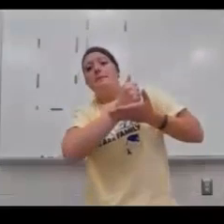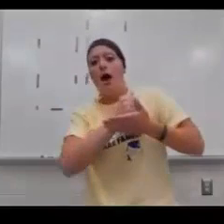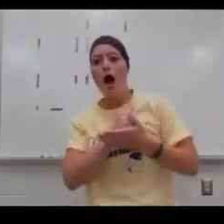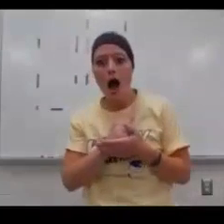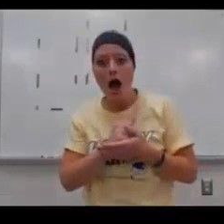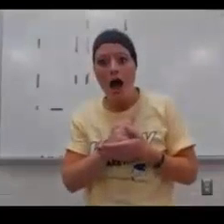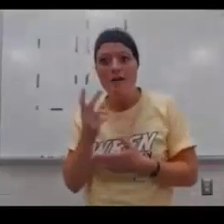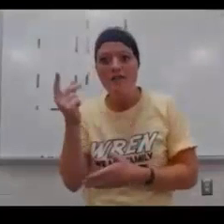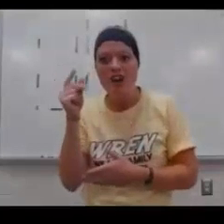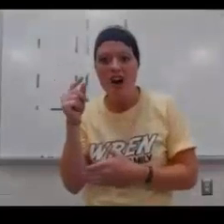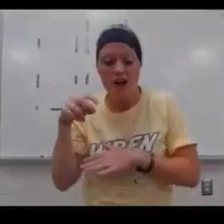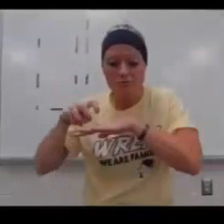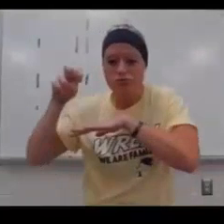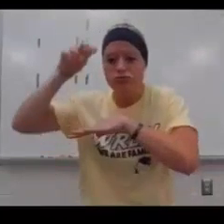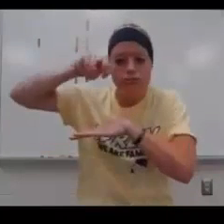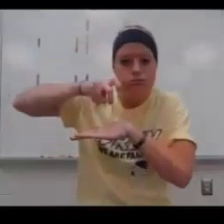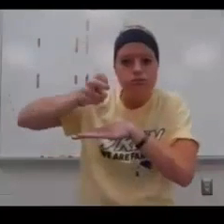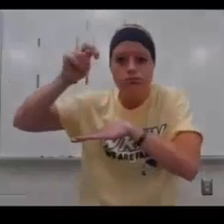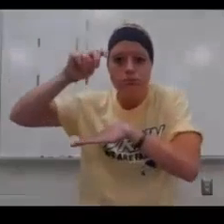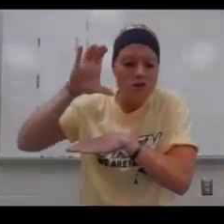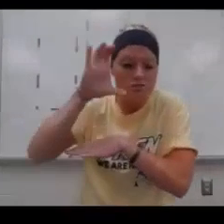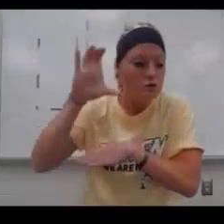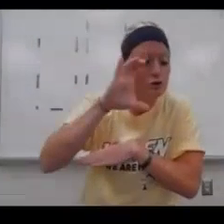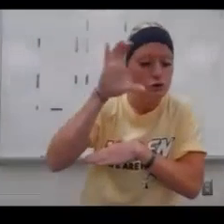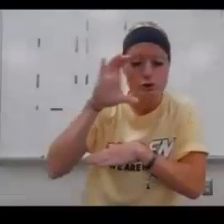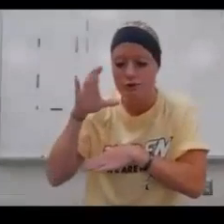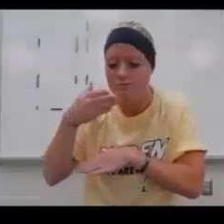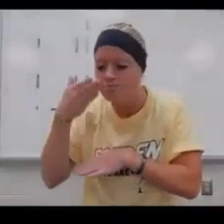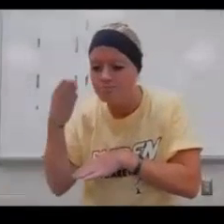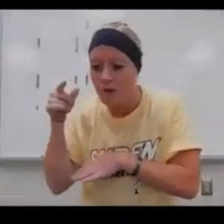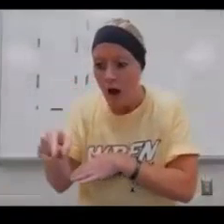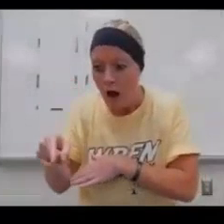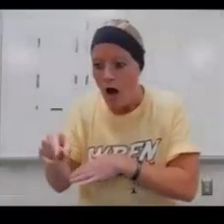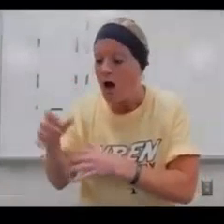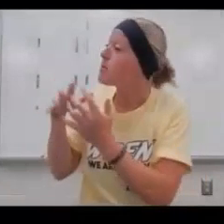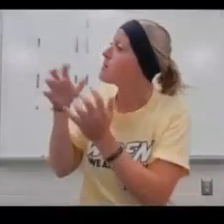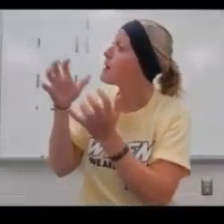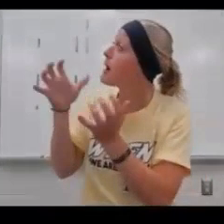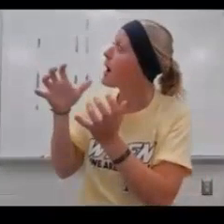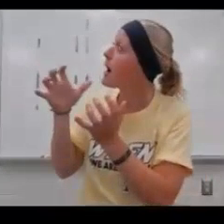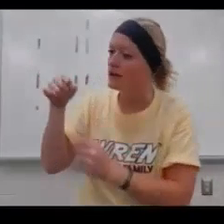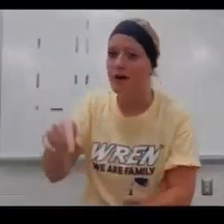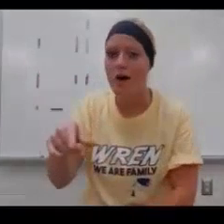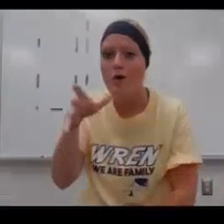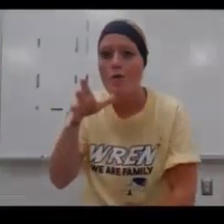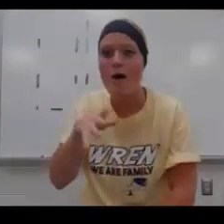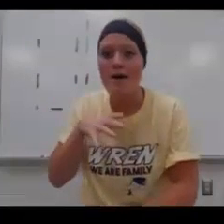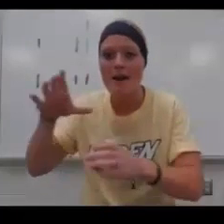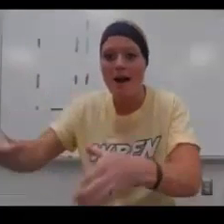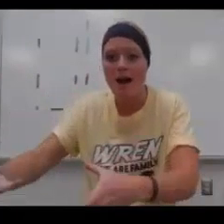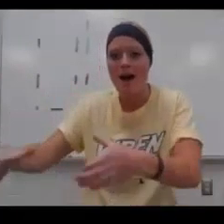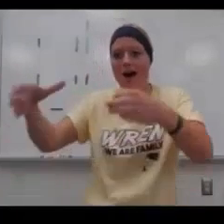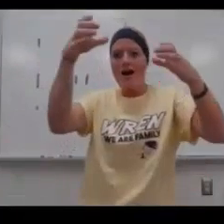Something had fallen on her and she needed help. And the dog was climbing around, searching for her, sniffed